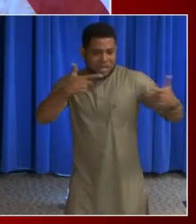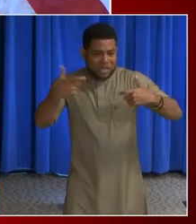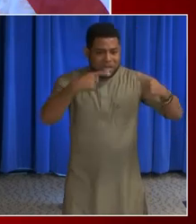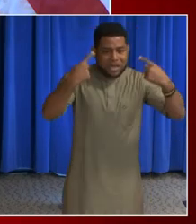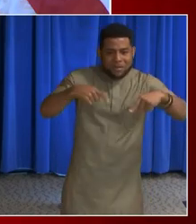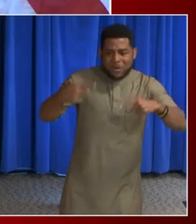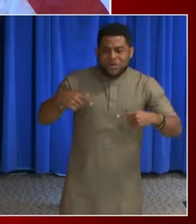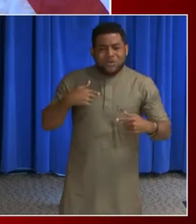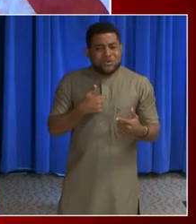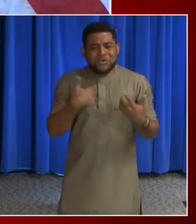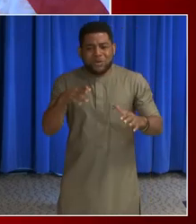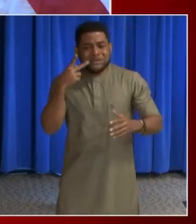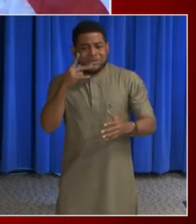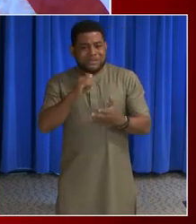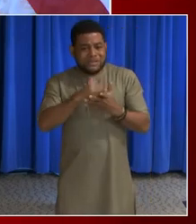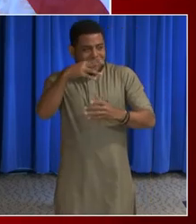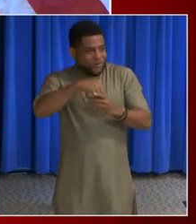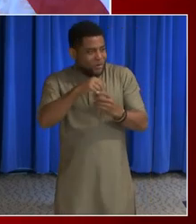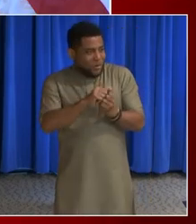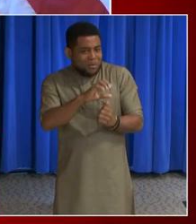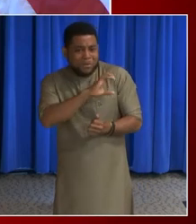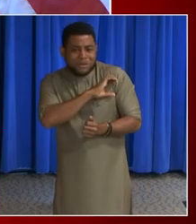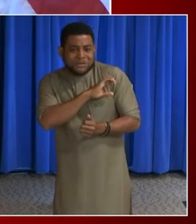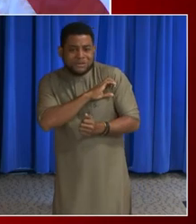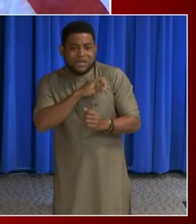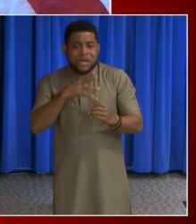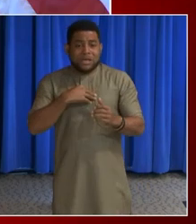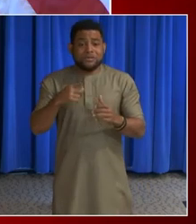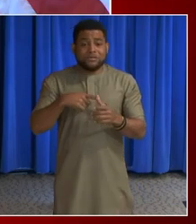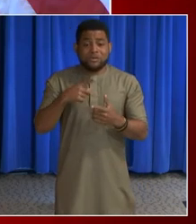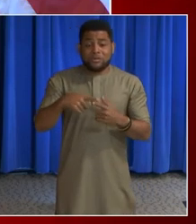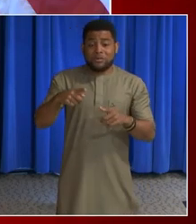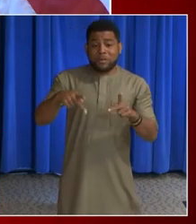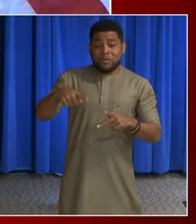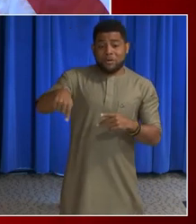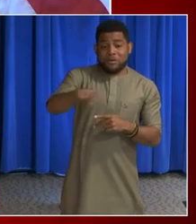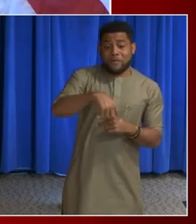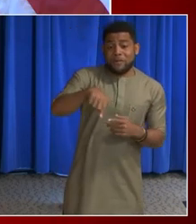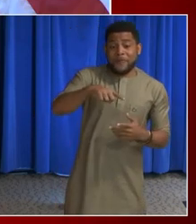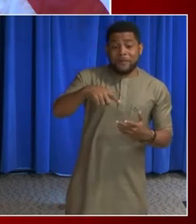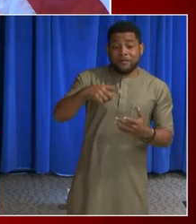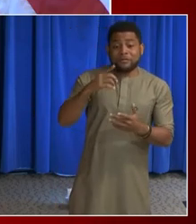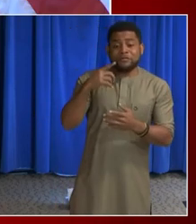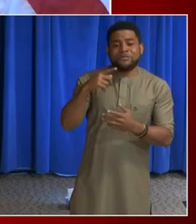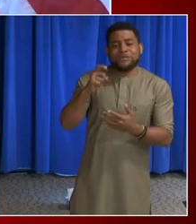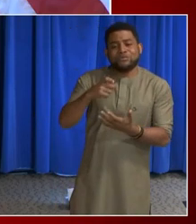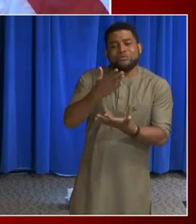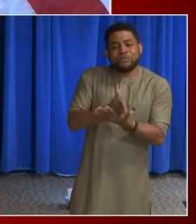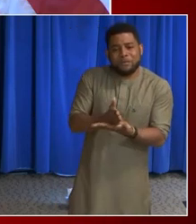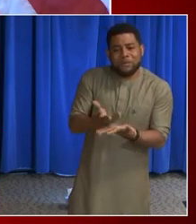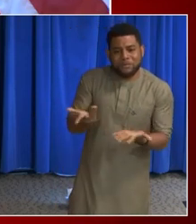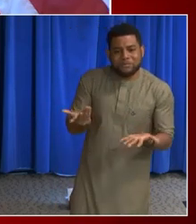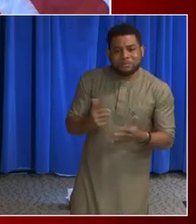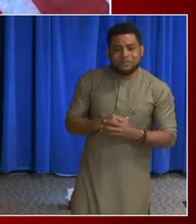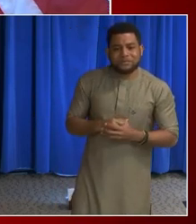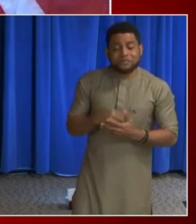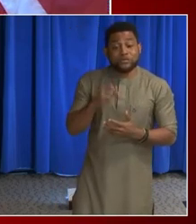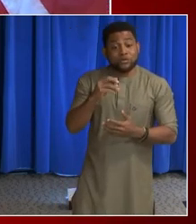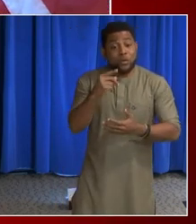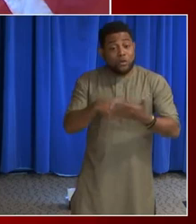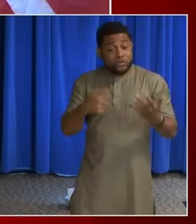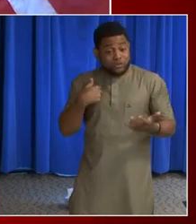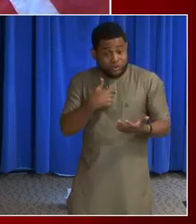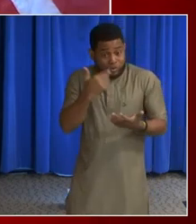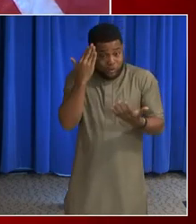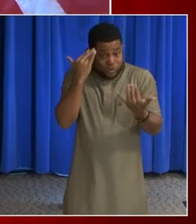our police officers and those that they are seeking to stop. And so what we know is